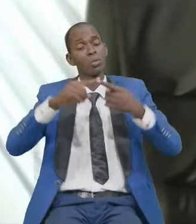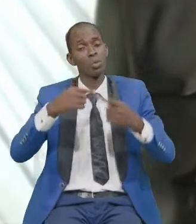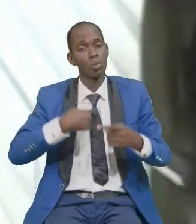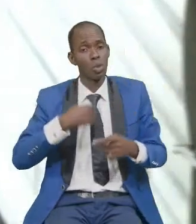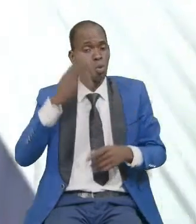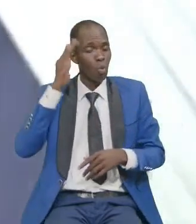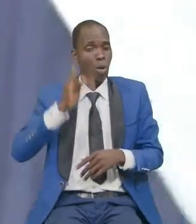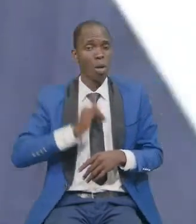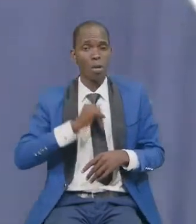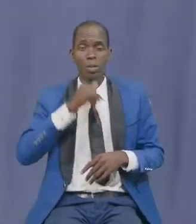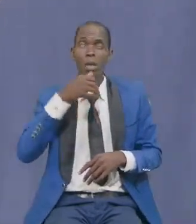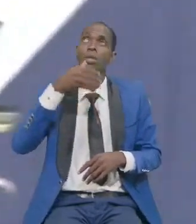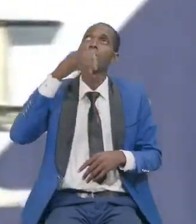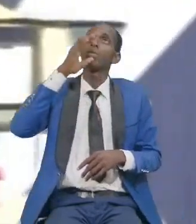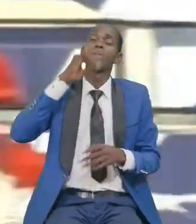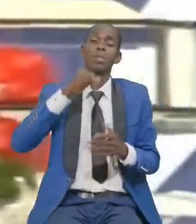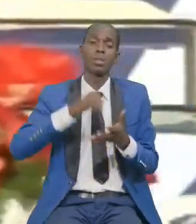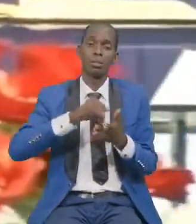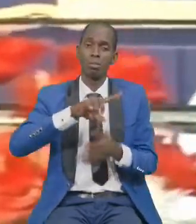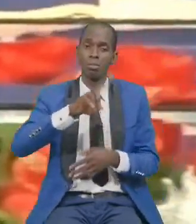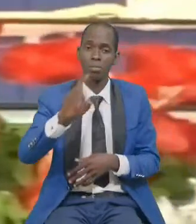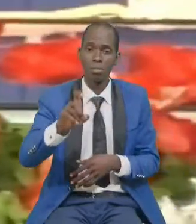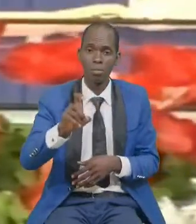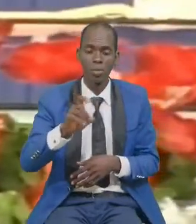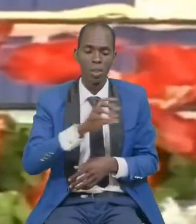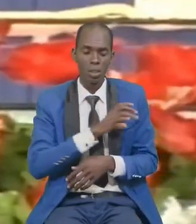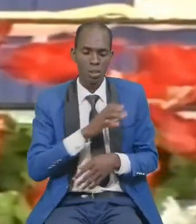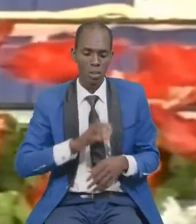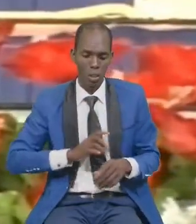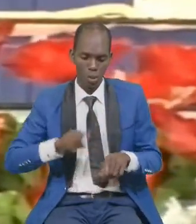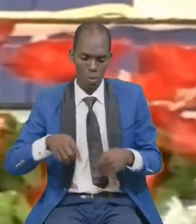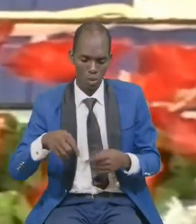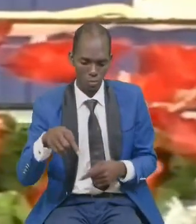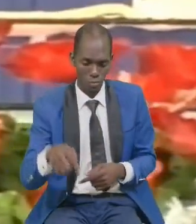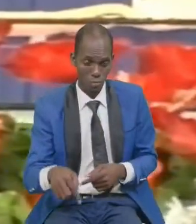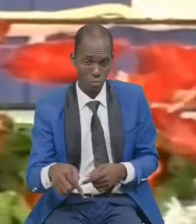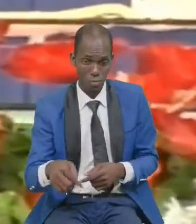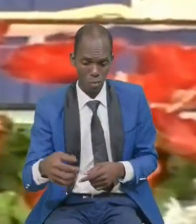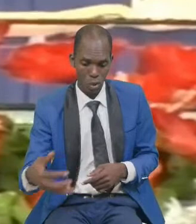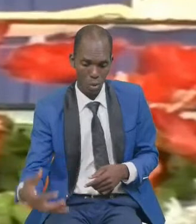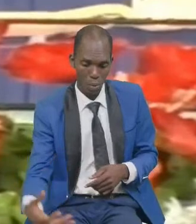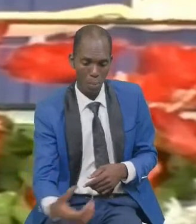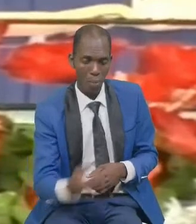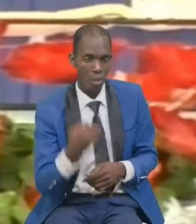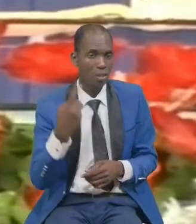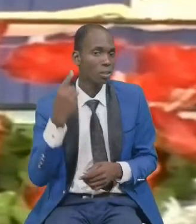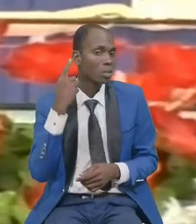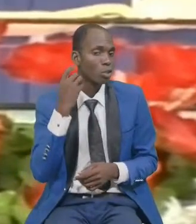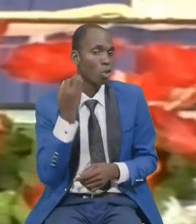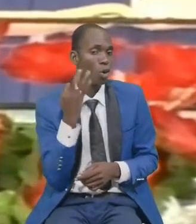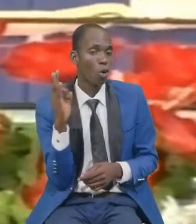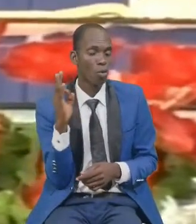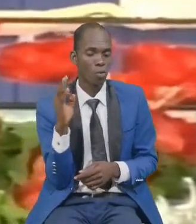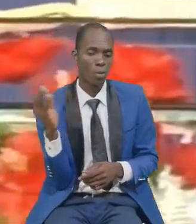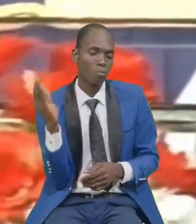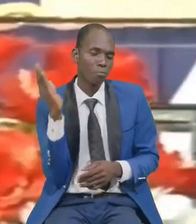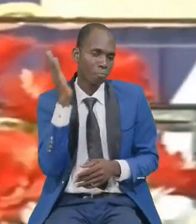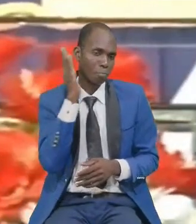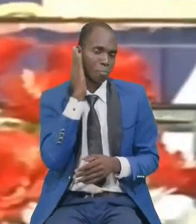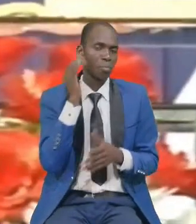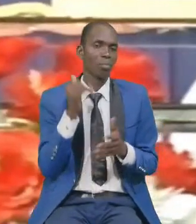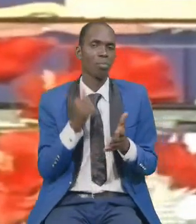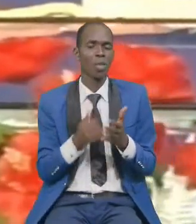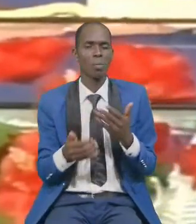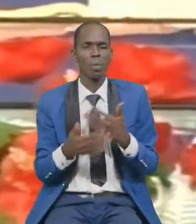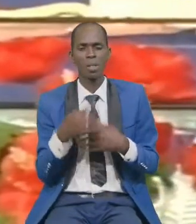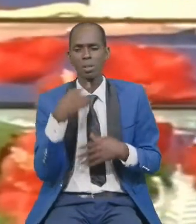it? He stooped down. He took that piece of the ear and put it back. He said, Peter,